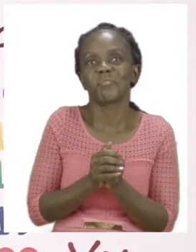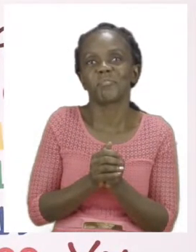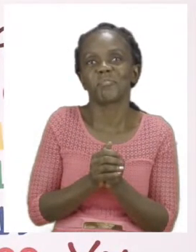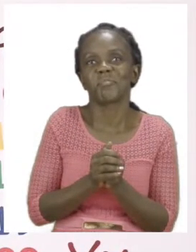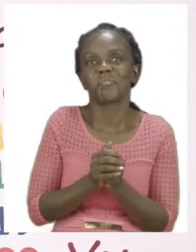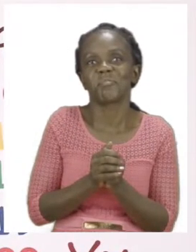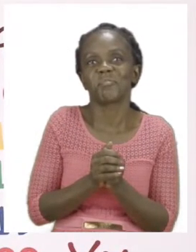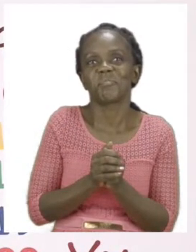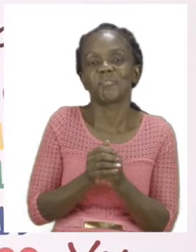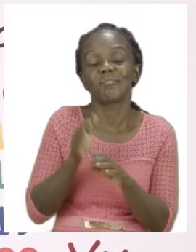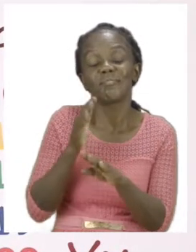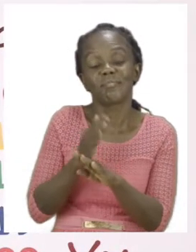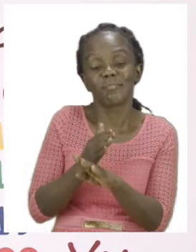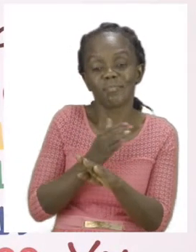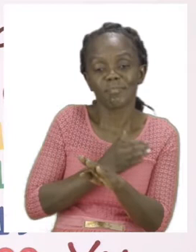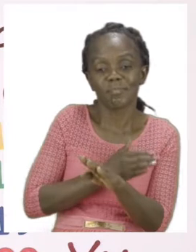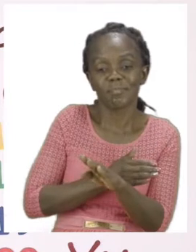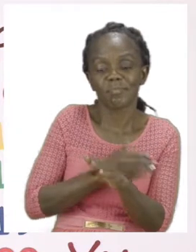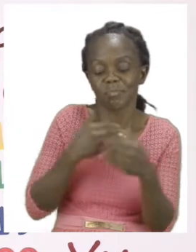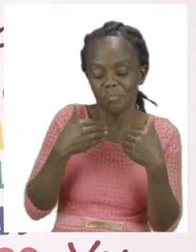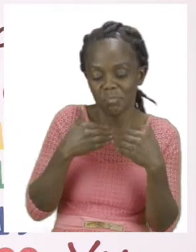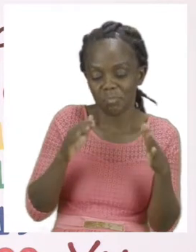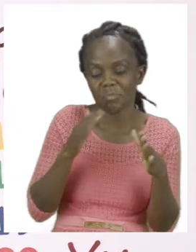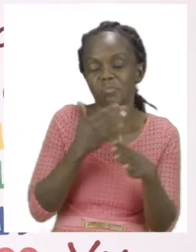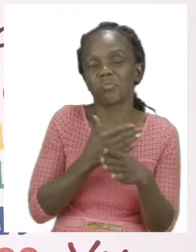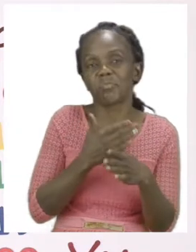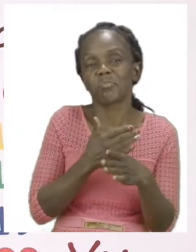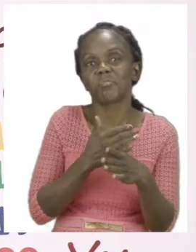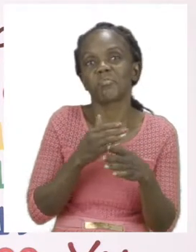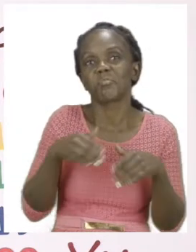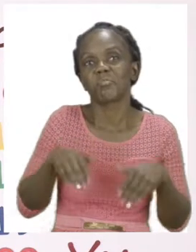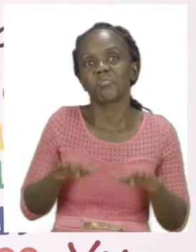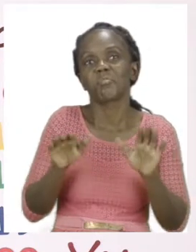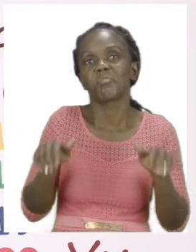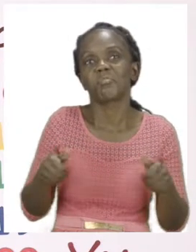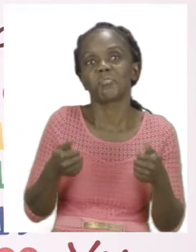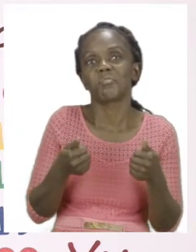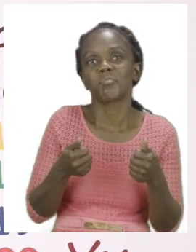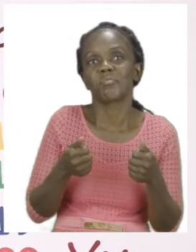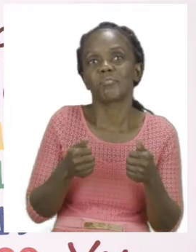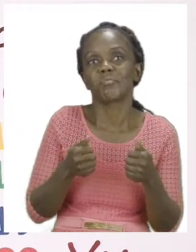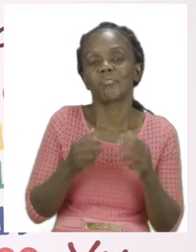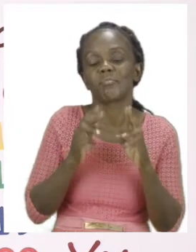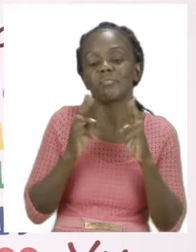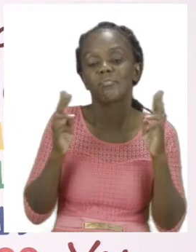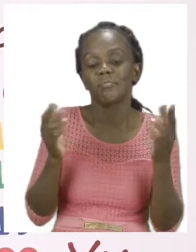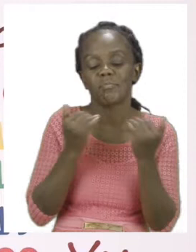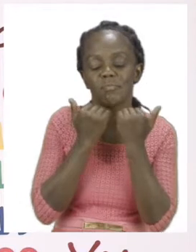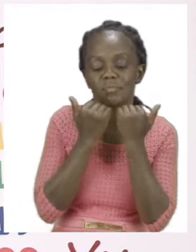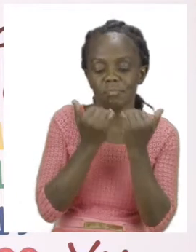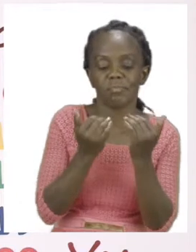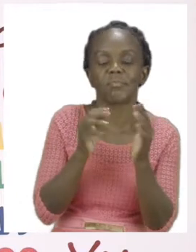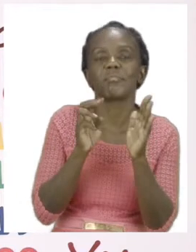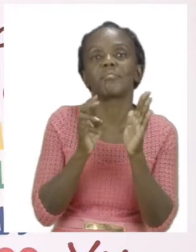Family. And before we get into a lesson, boys and girls, it is very important for us to